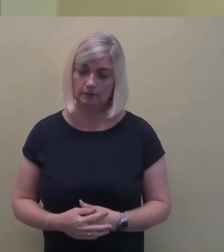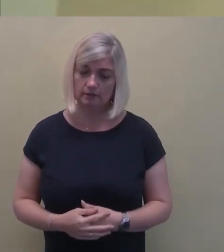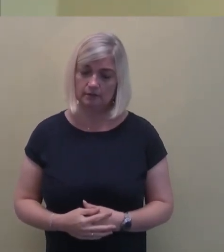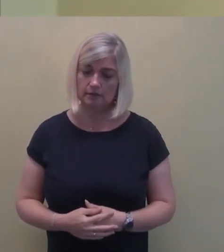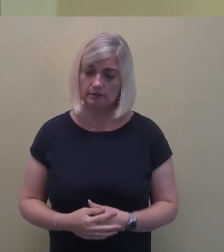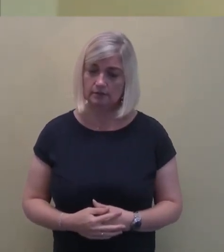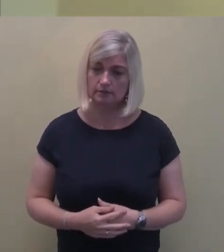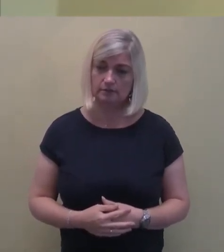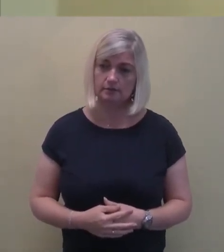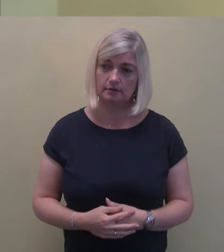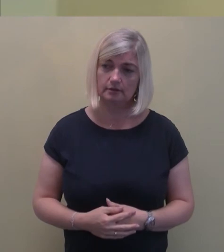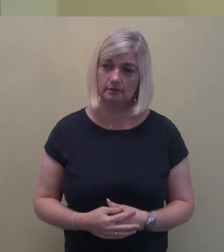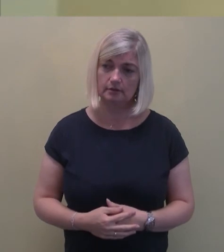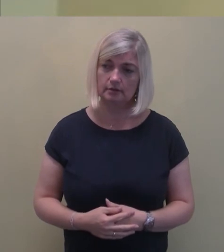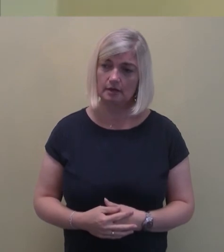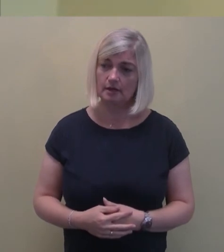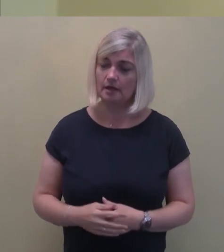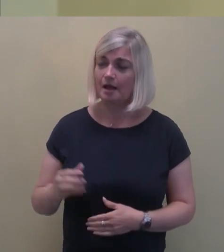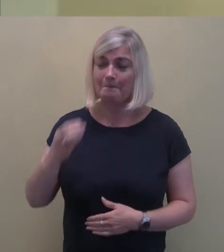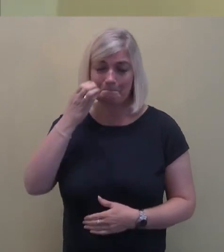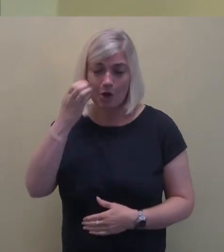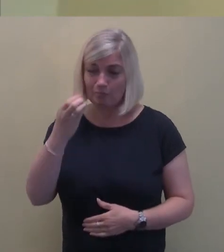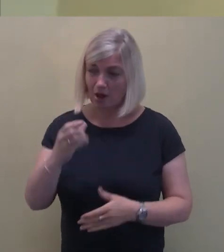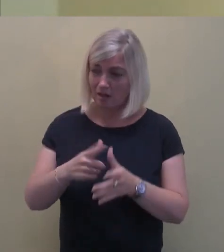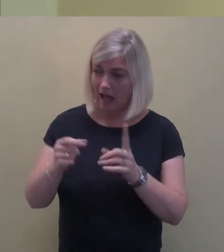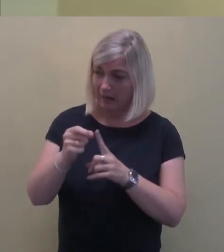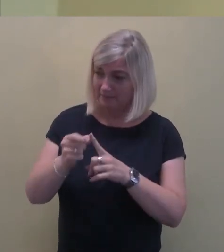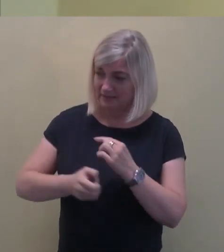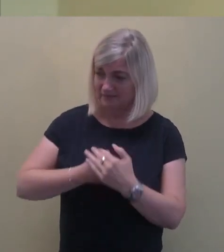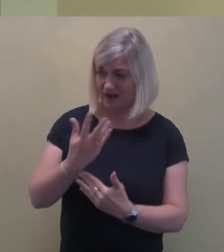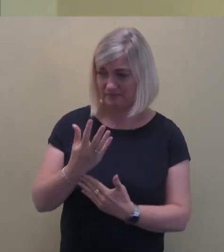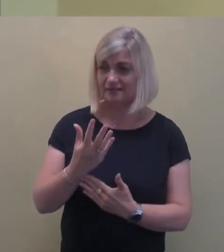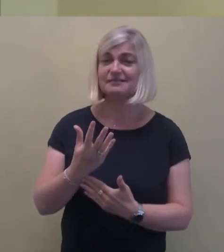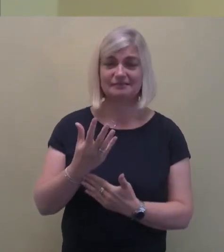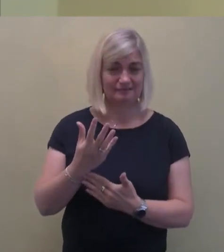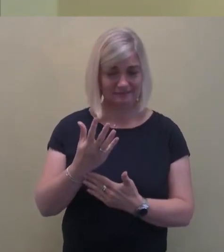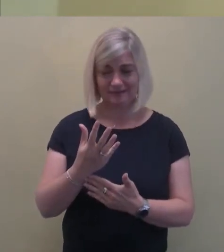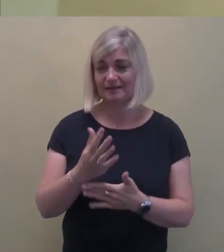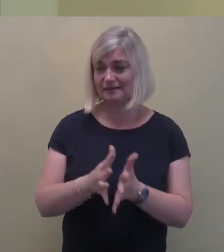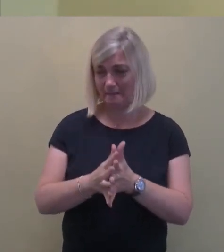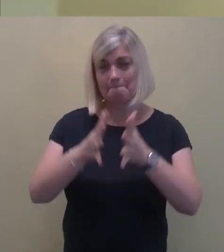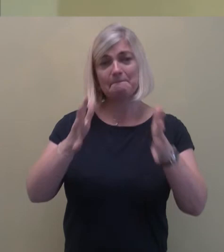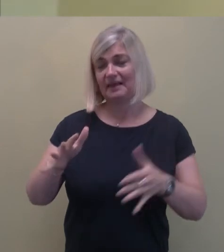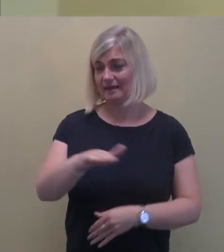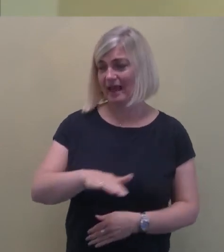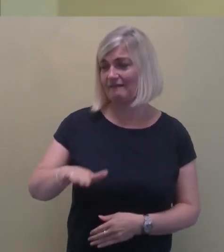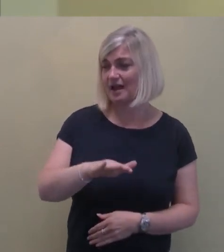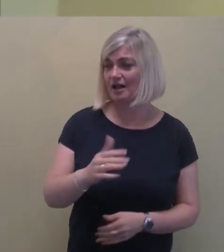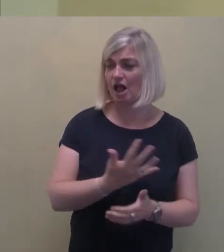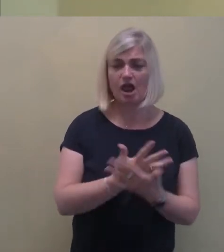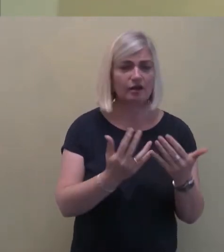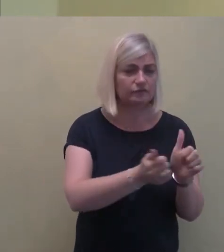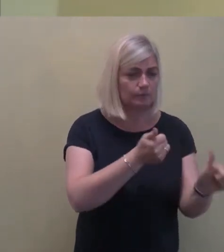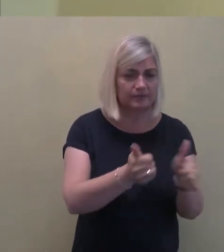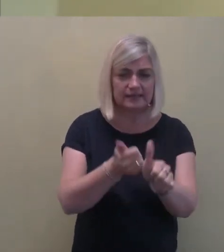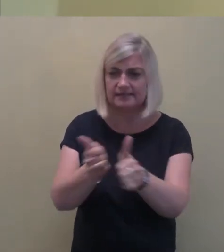college, the route to get you your degree. So we offer, we deliver units on those sort of areas. Mobile